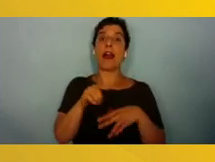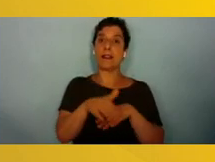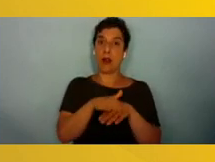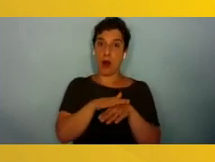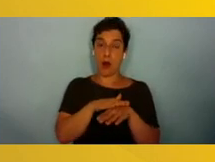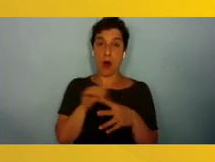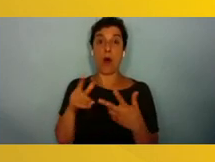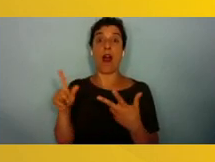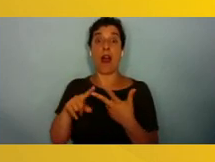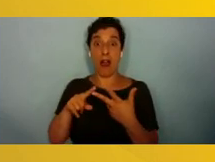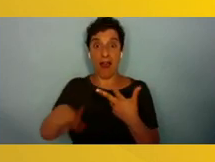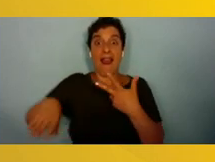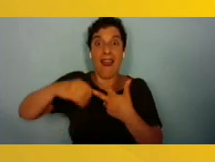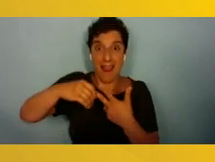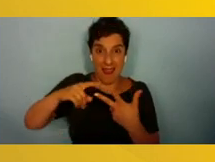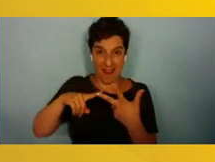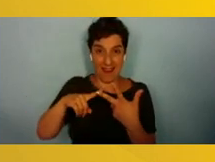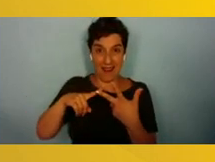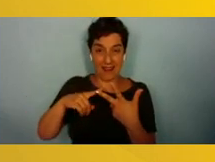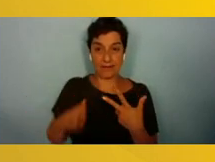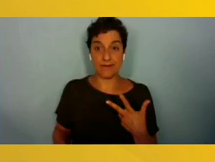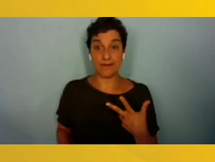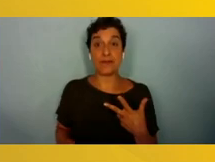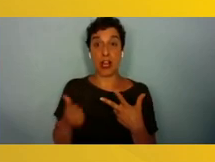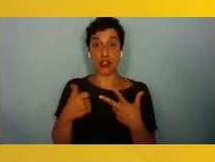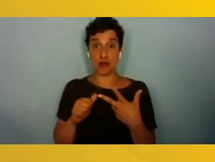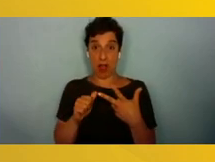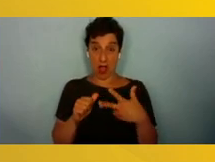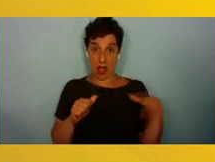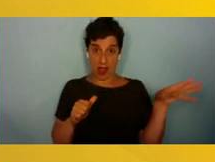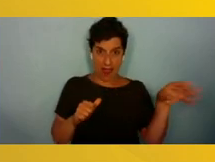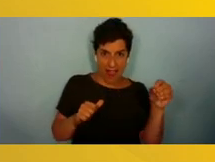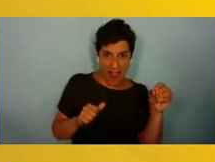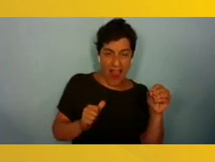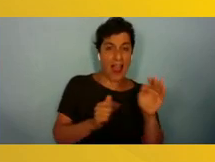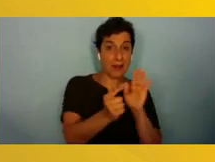gonna try adding some no-go zones in some places